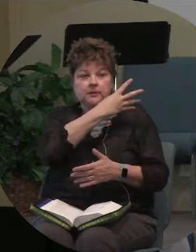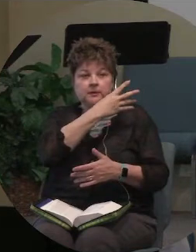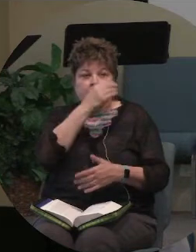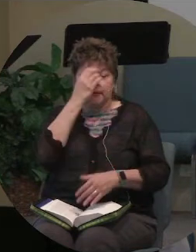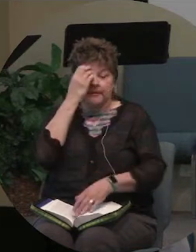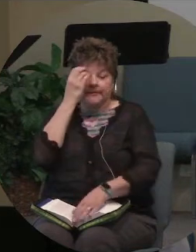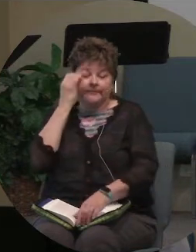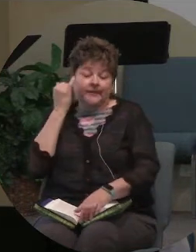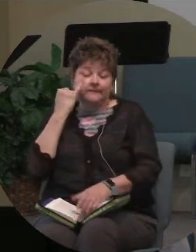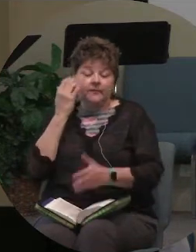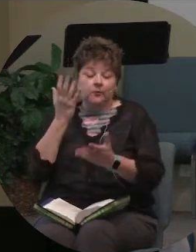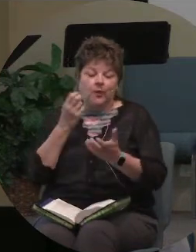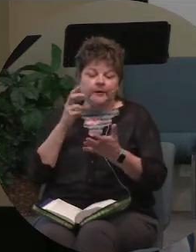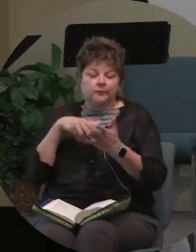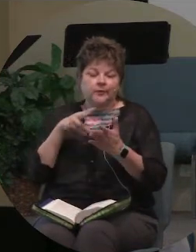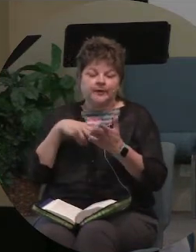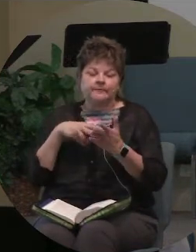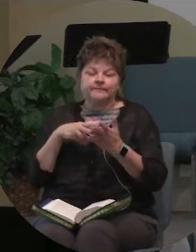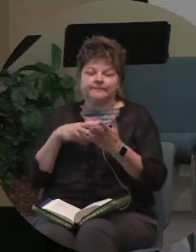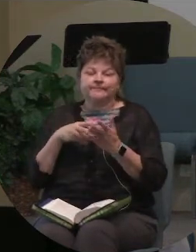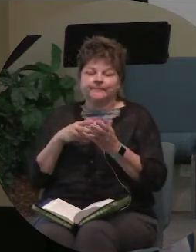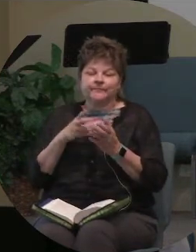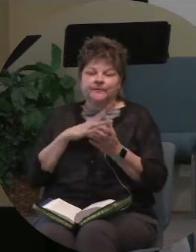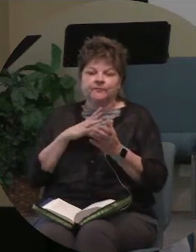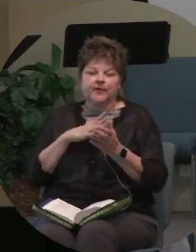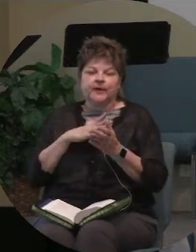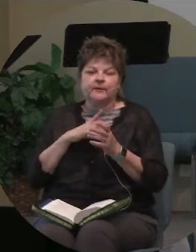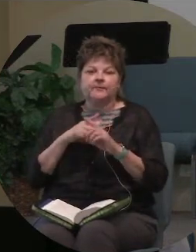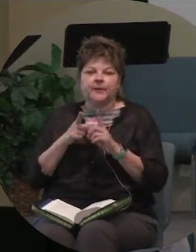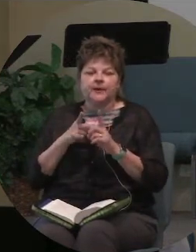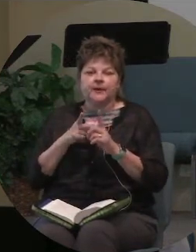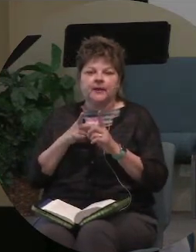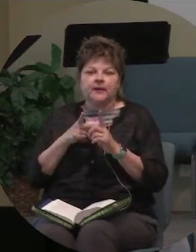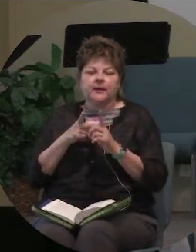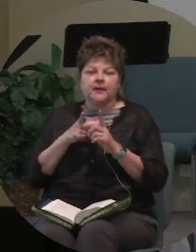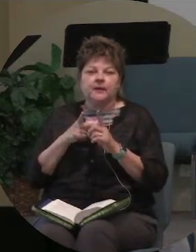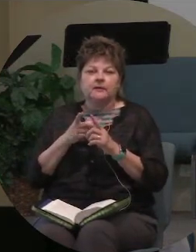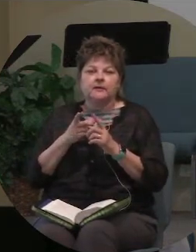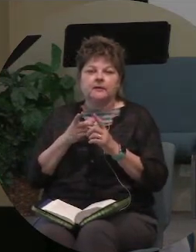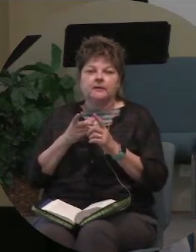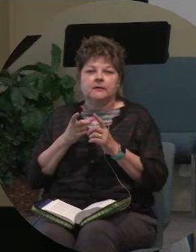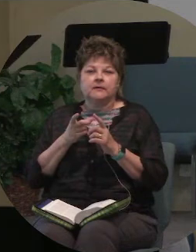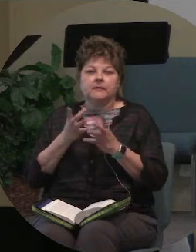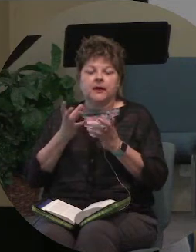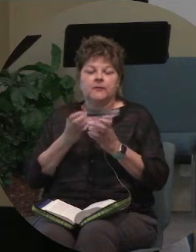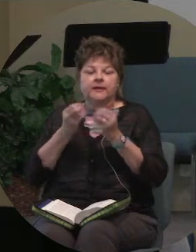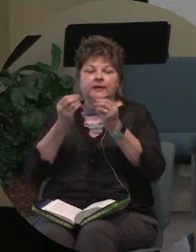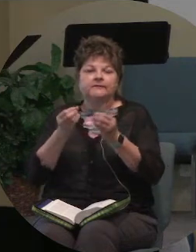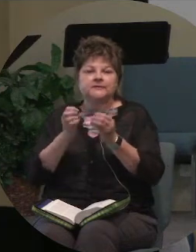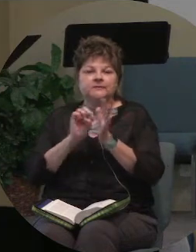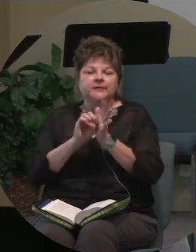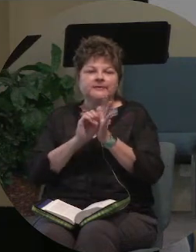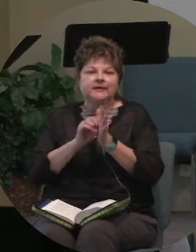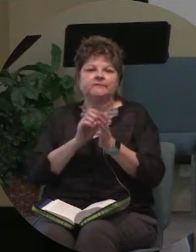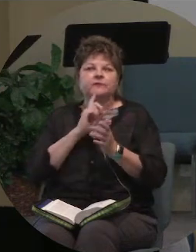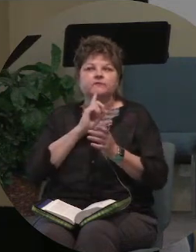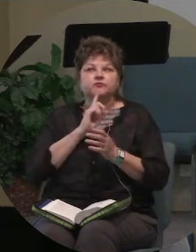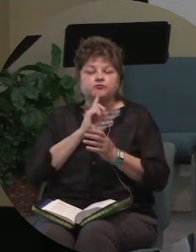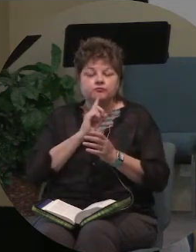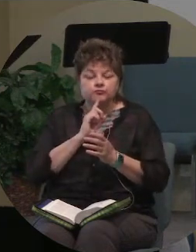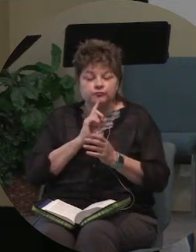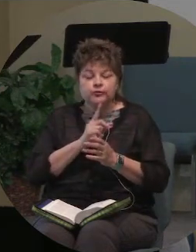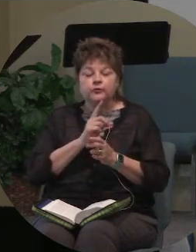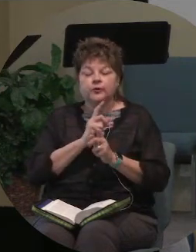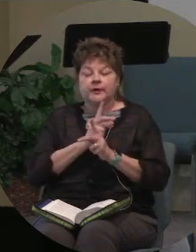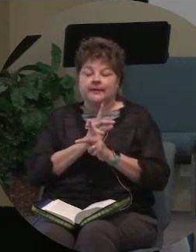1. If you want to read along, that's fine too. But I want to give us a couple examples this morning of what true kindness